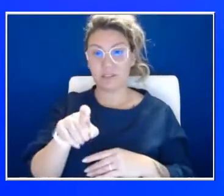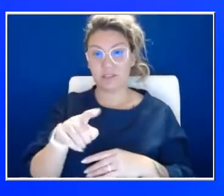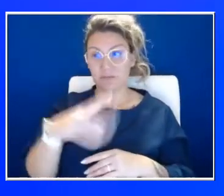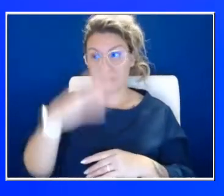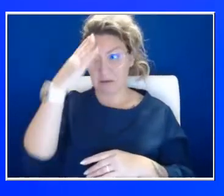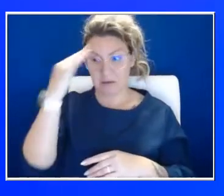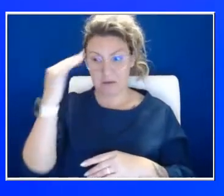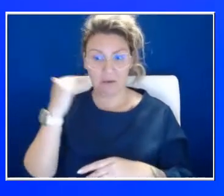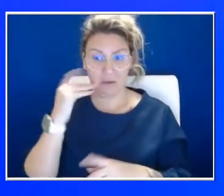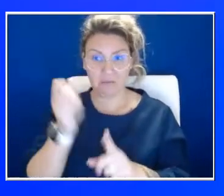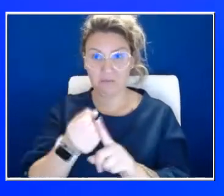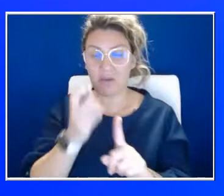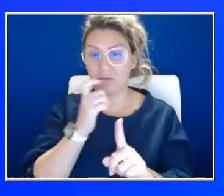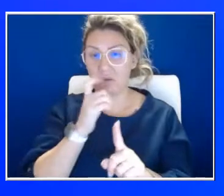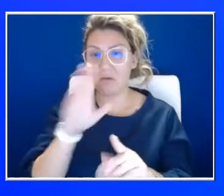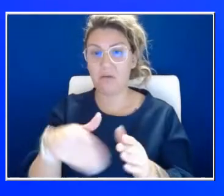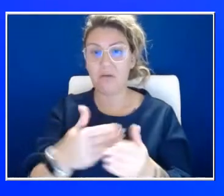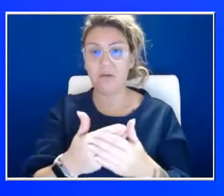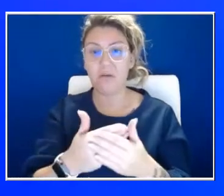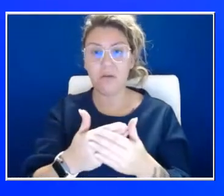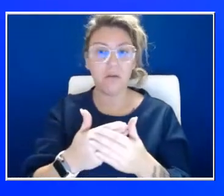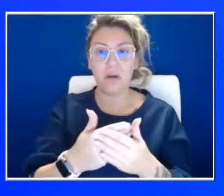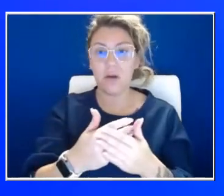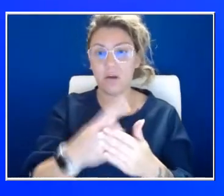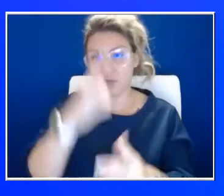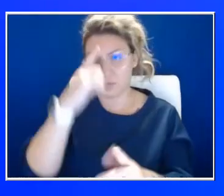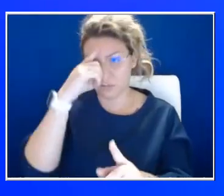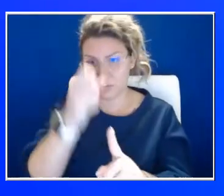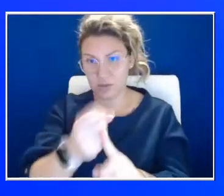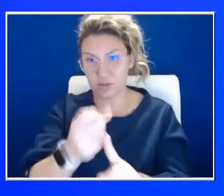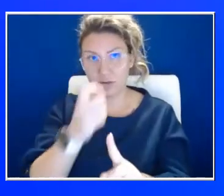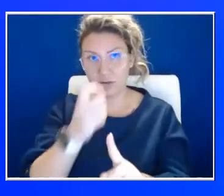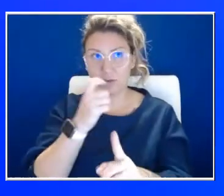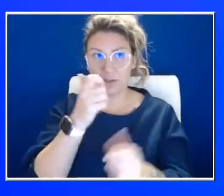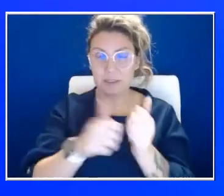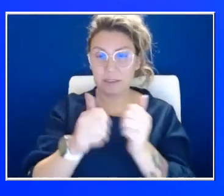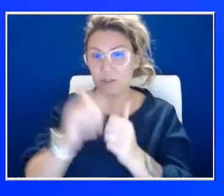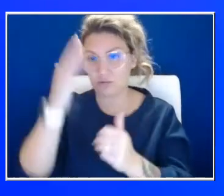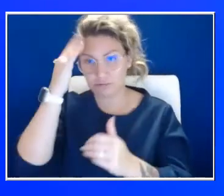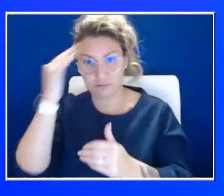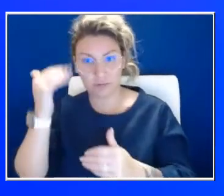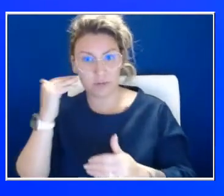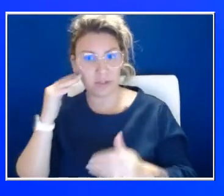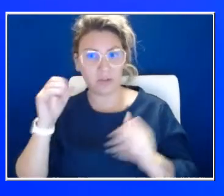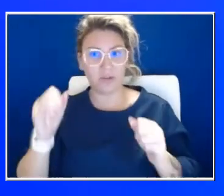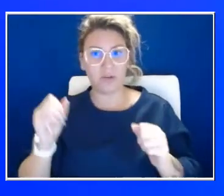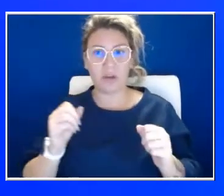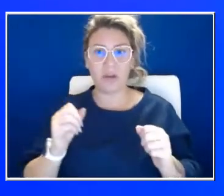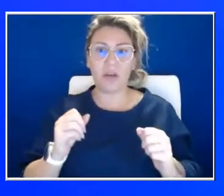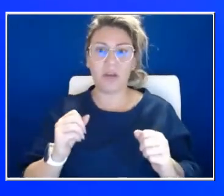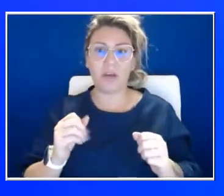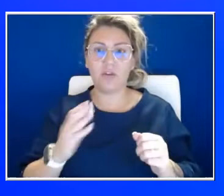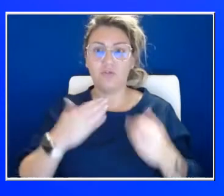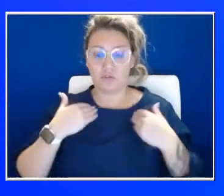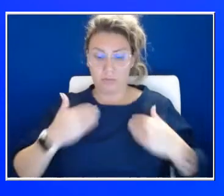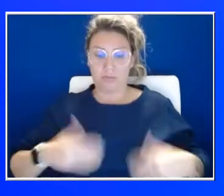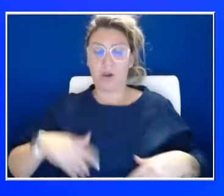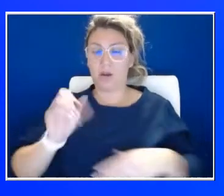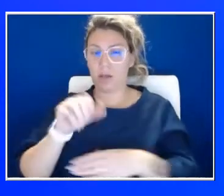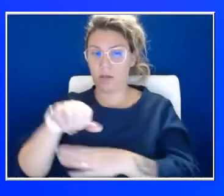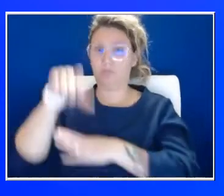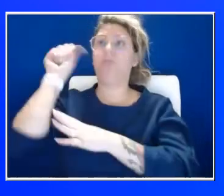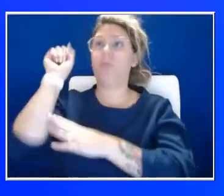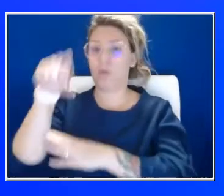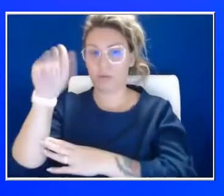not every concussion is a blow to the head, and not every blow to the head causes a concussion. You can have a blow to the body that kind of whips the head, spins it a